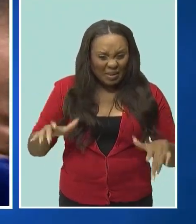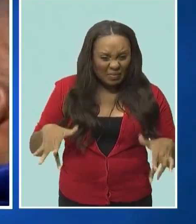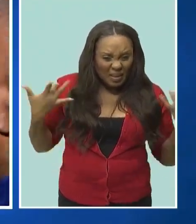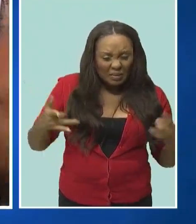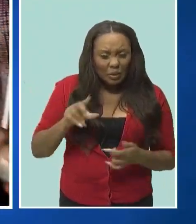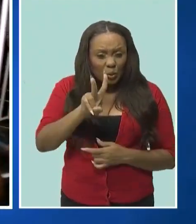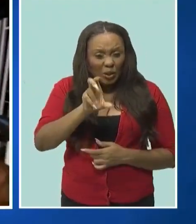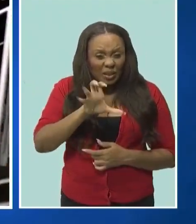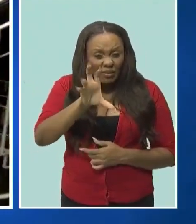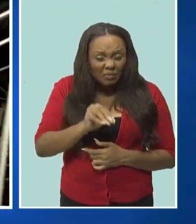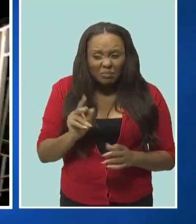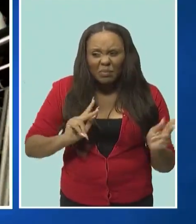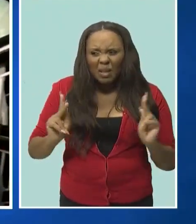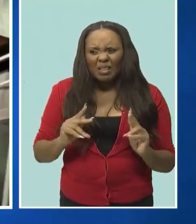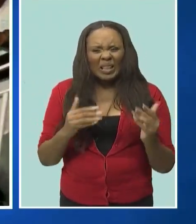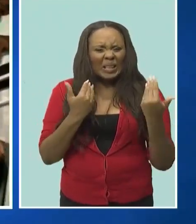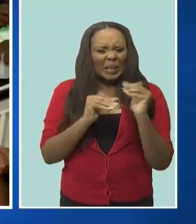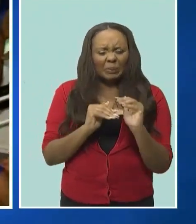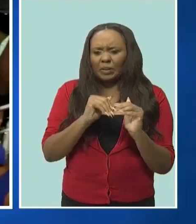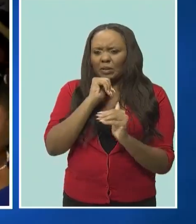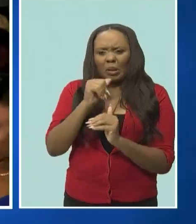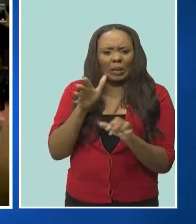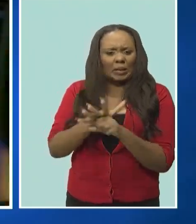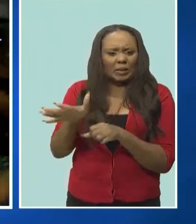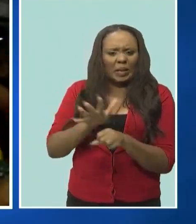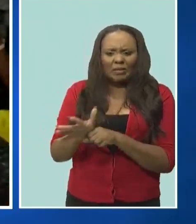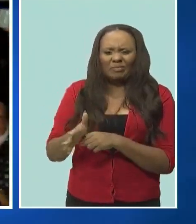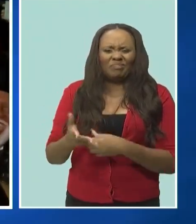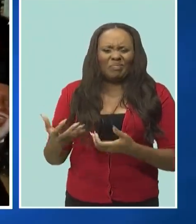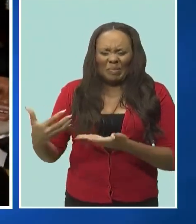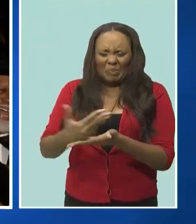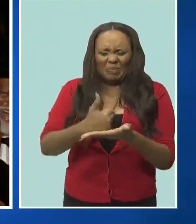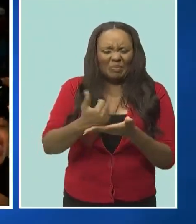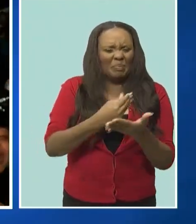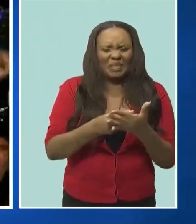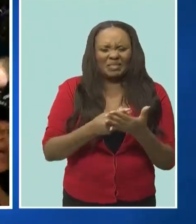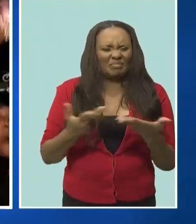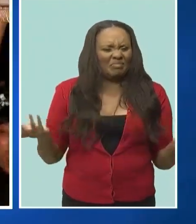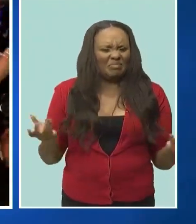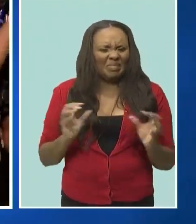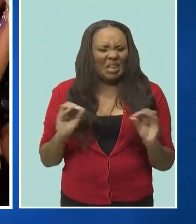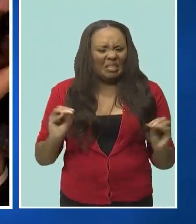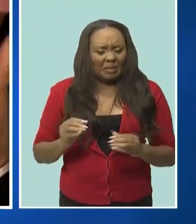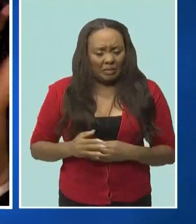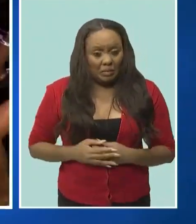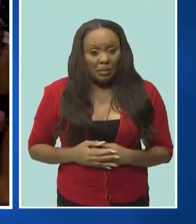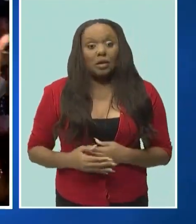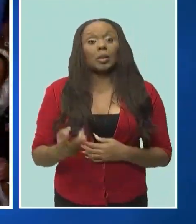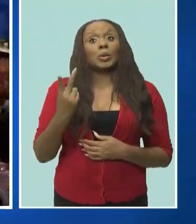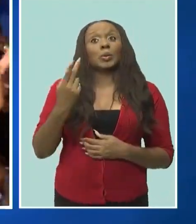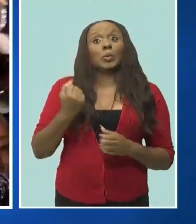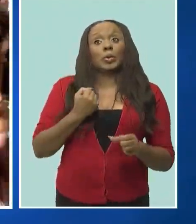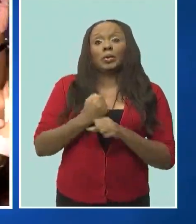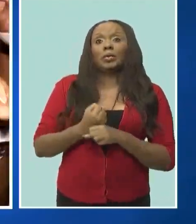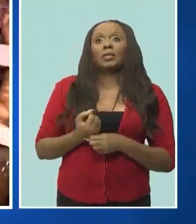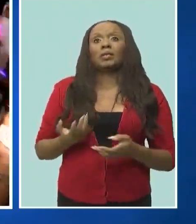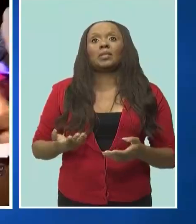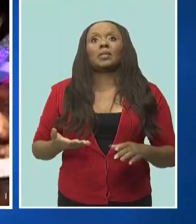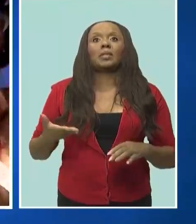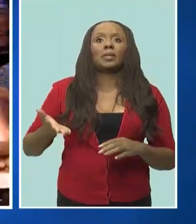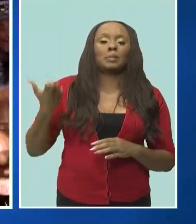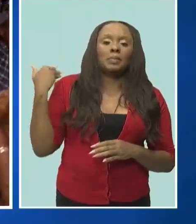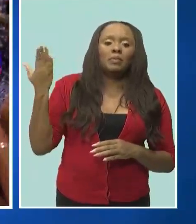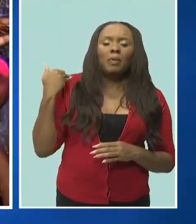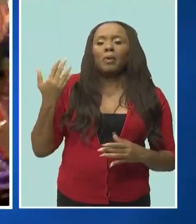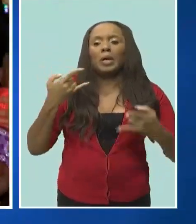the Barbadian public to come out because it's 2 years. And 2 years that you don't really come out, you have one mask on your